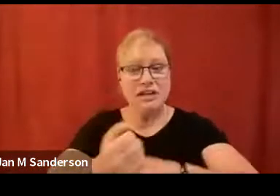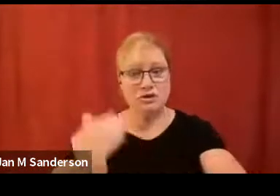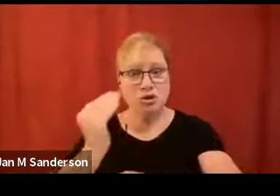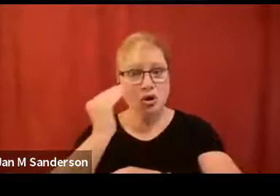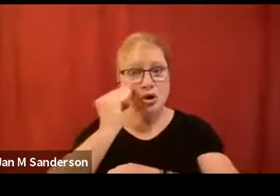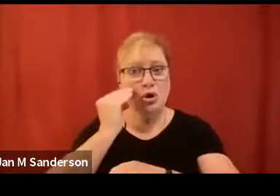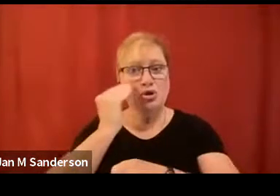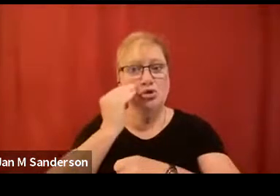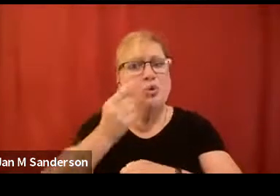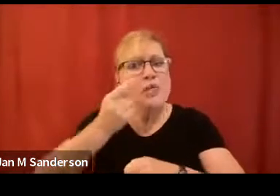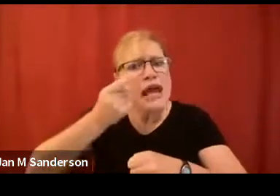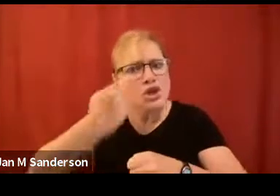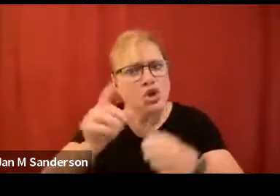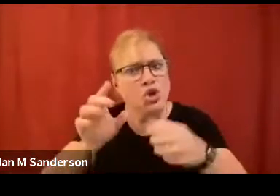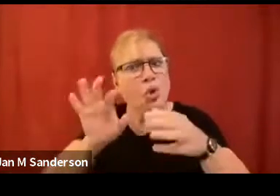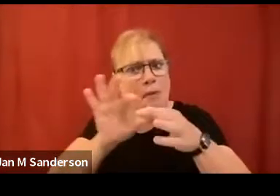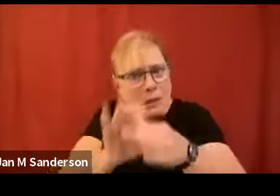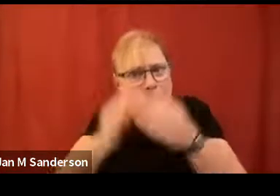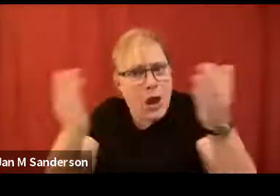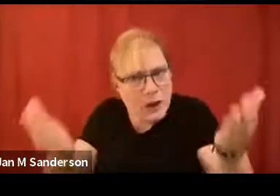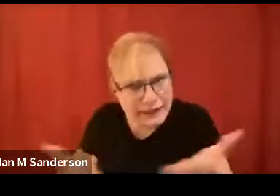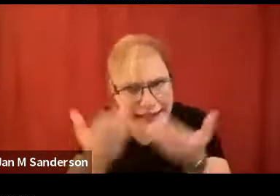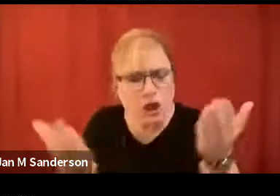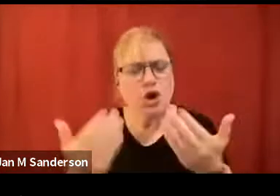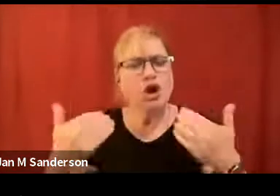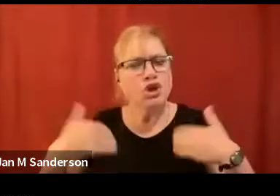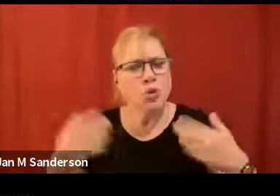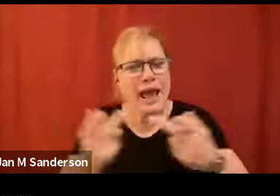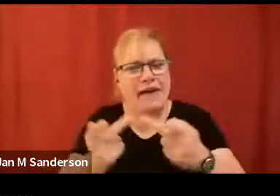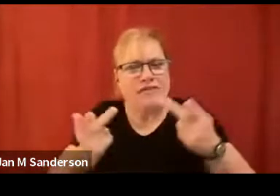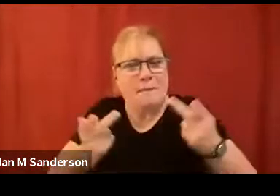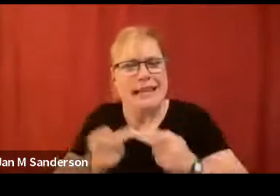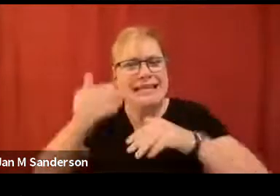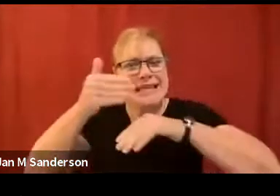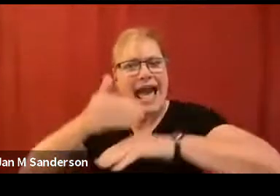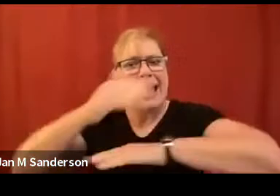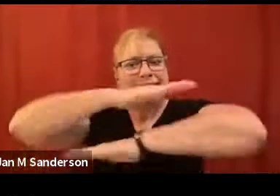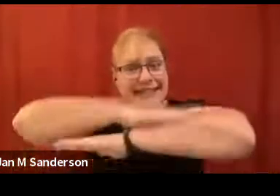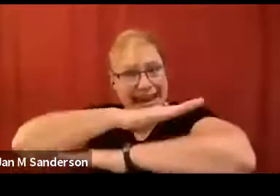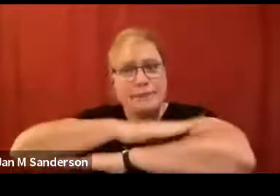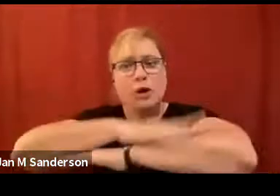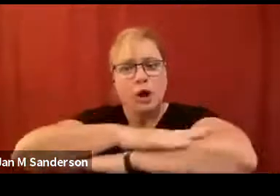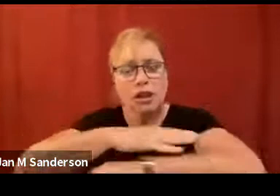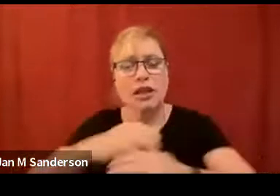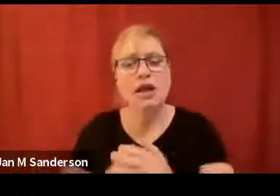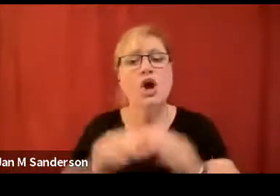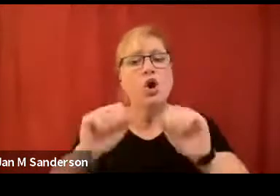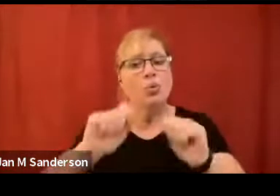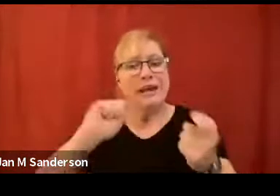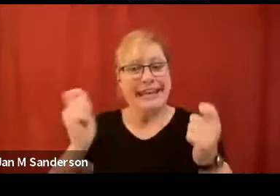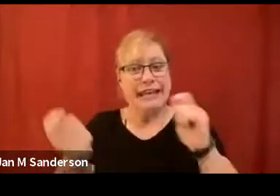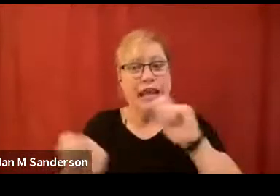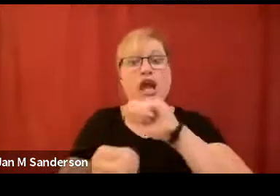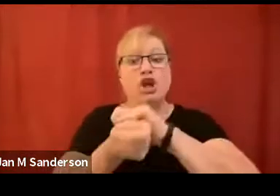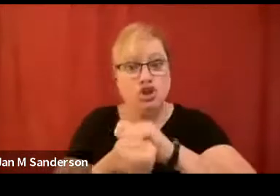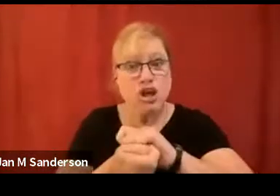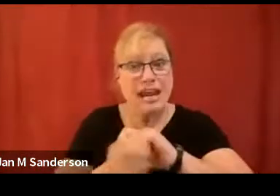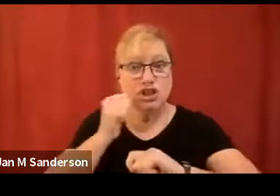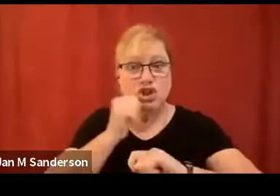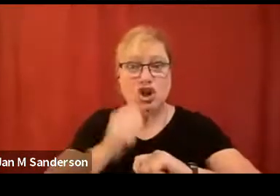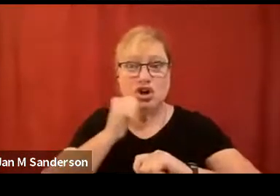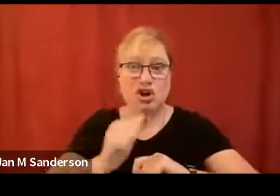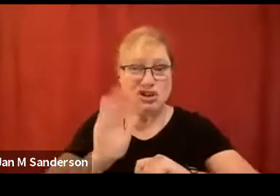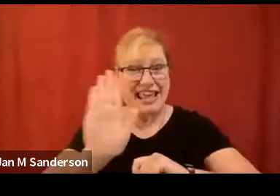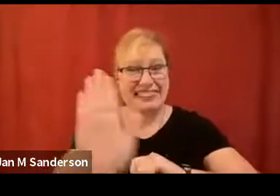they belong at the table. So I think if we educate a girl in this way, we can change the trajectory of her life and put her in